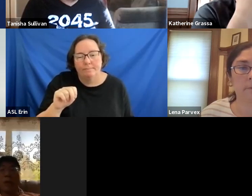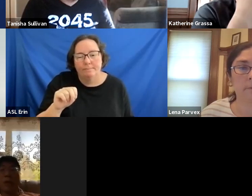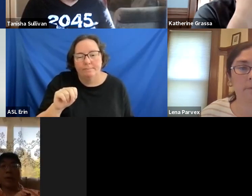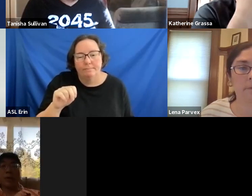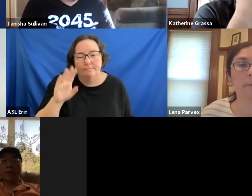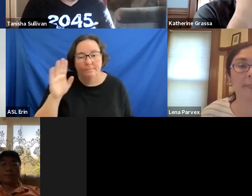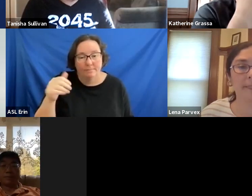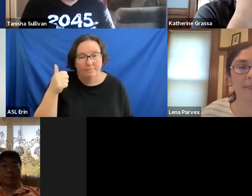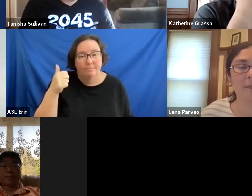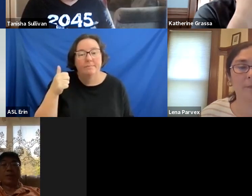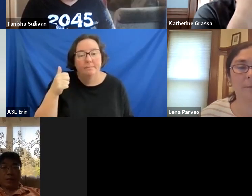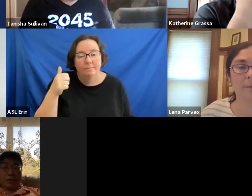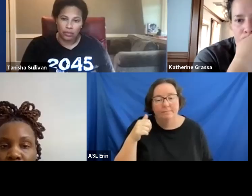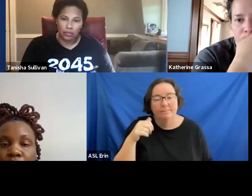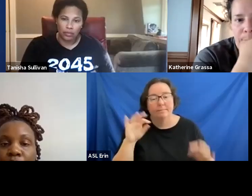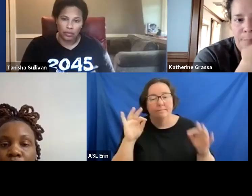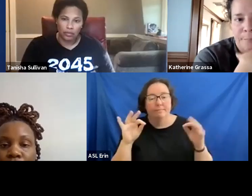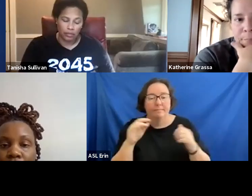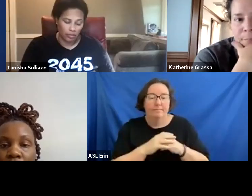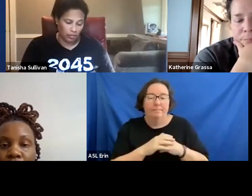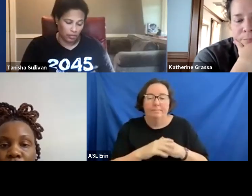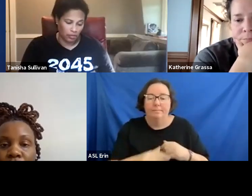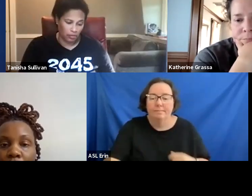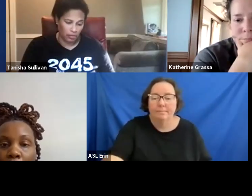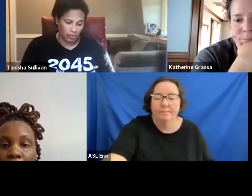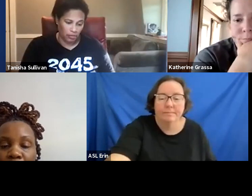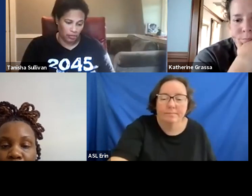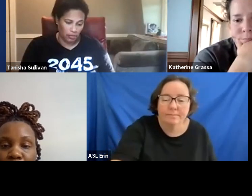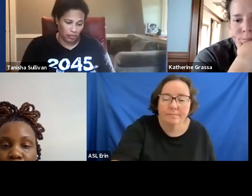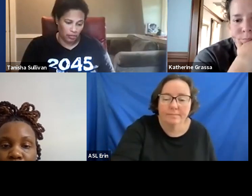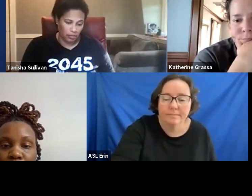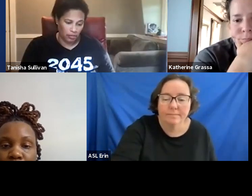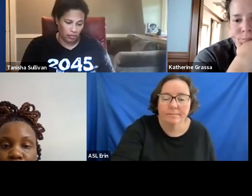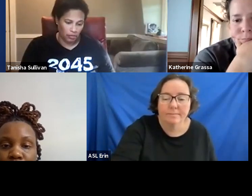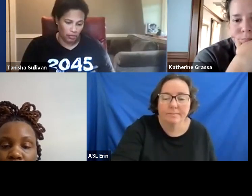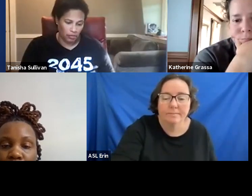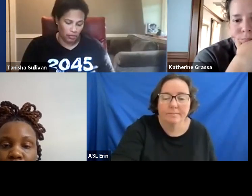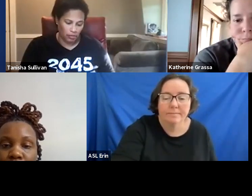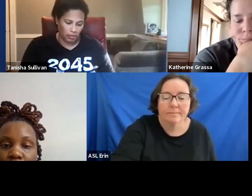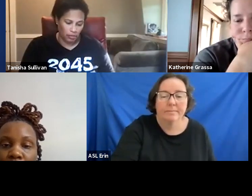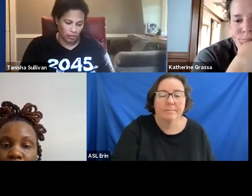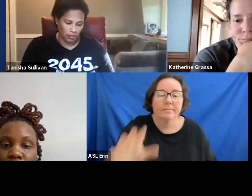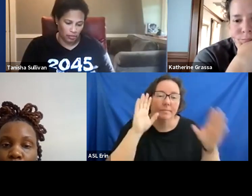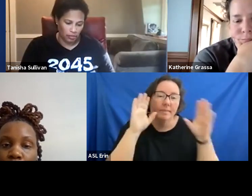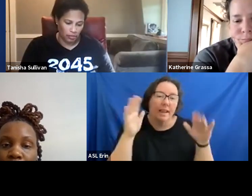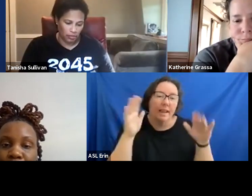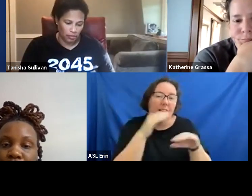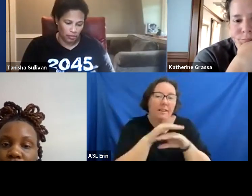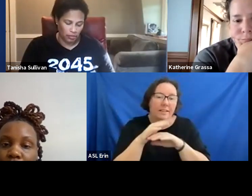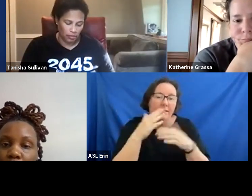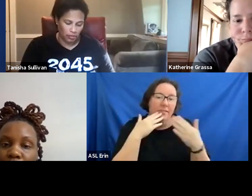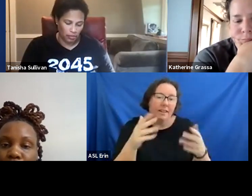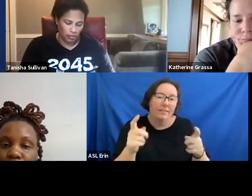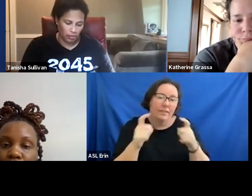Can you hear me? Yes, thank you. Yeah, thank you. Good evening, everyone. Thank you very much for